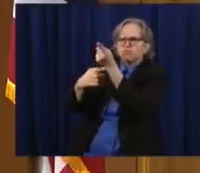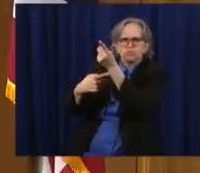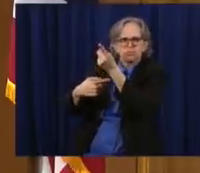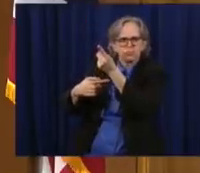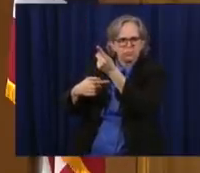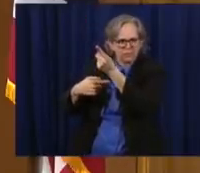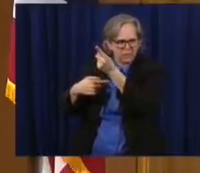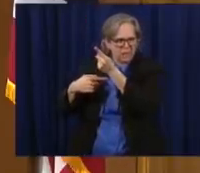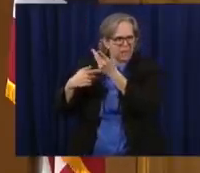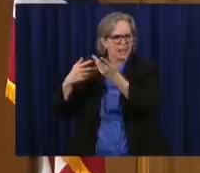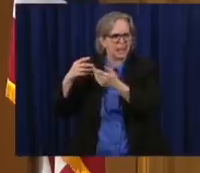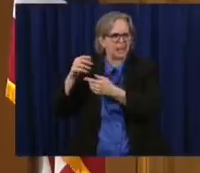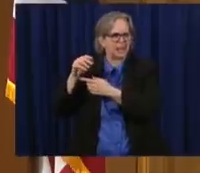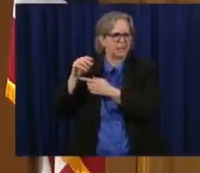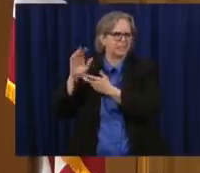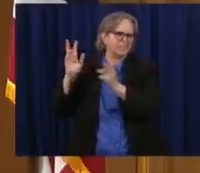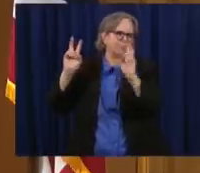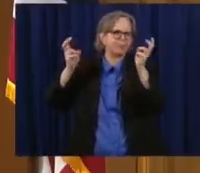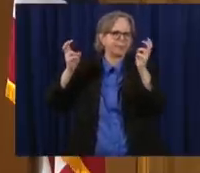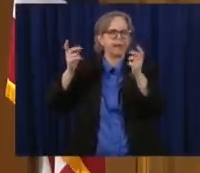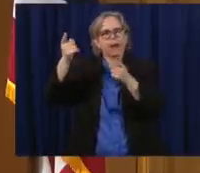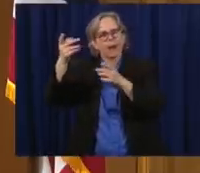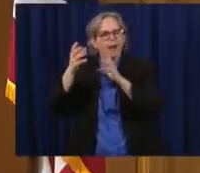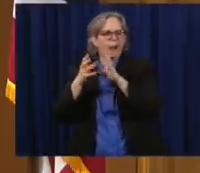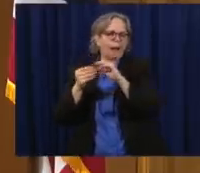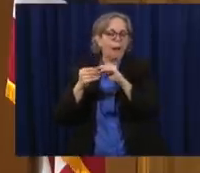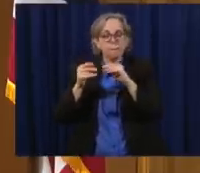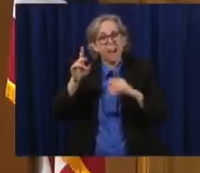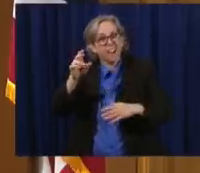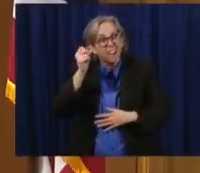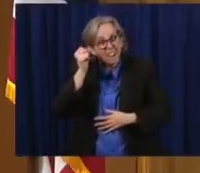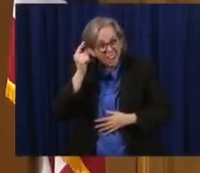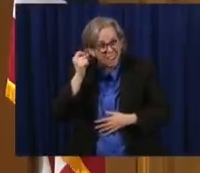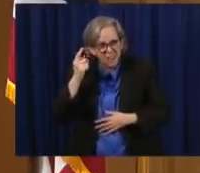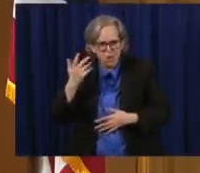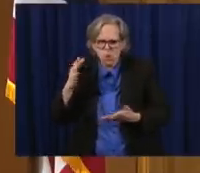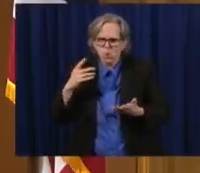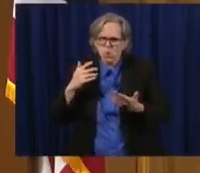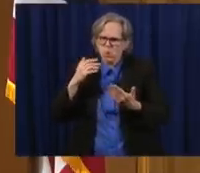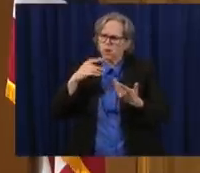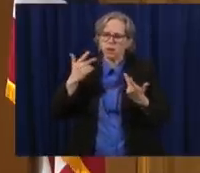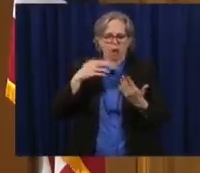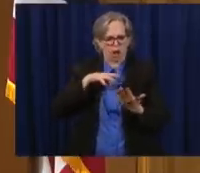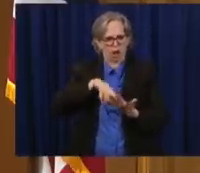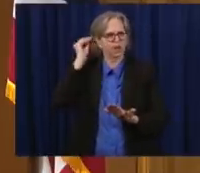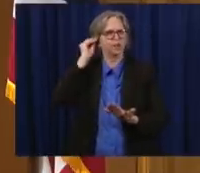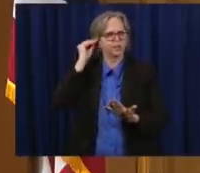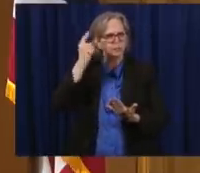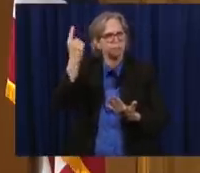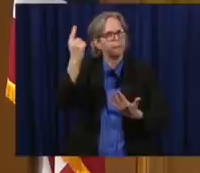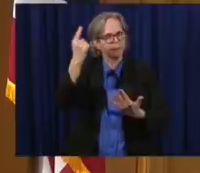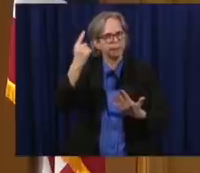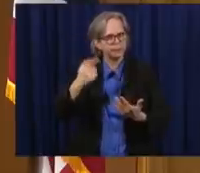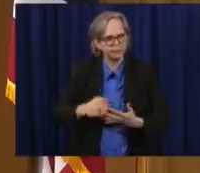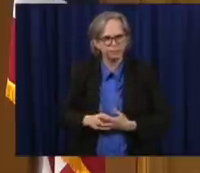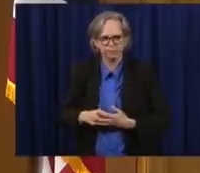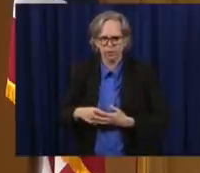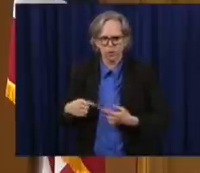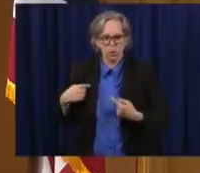anecdotal, but it kind of tells you something. We're doing some testing. We're doing a lot of